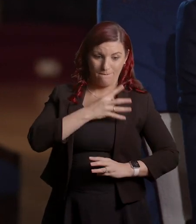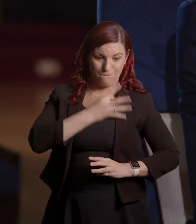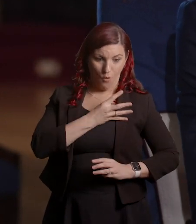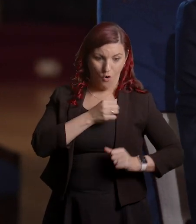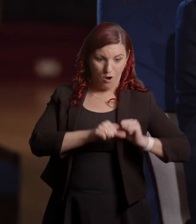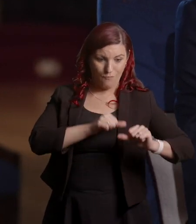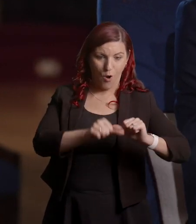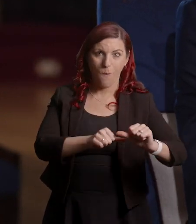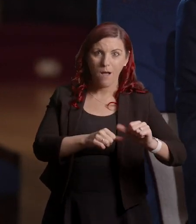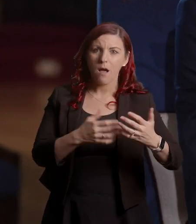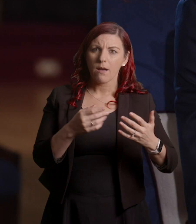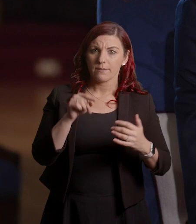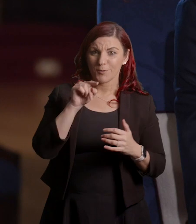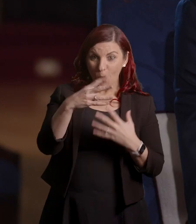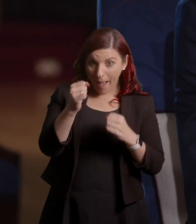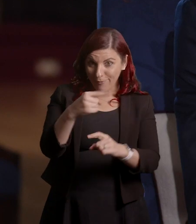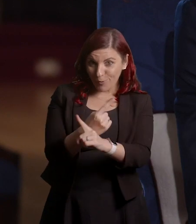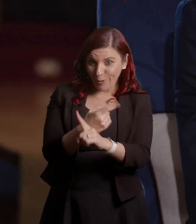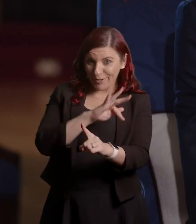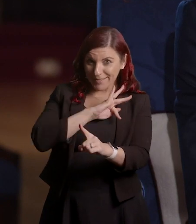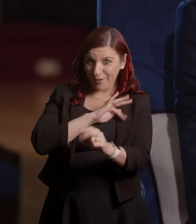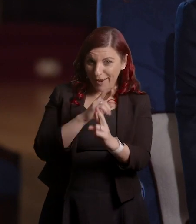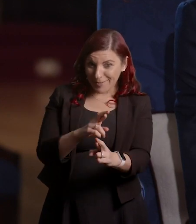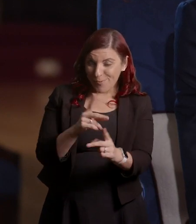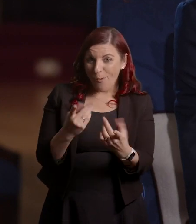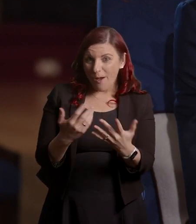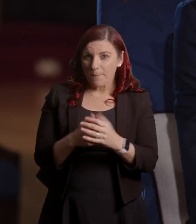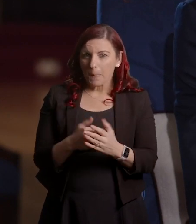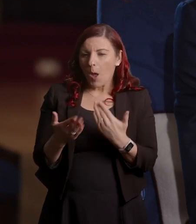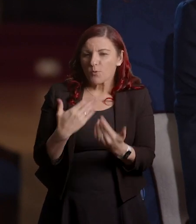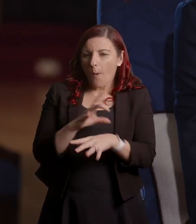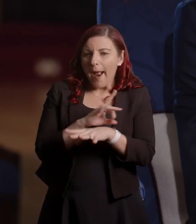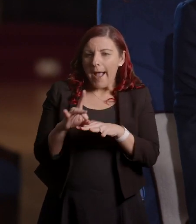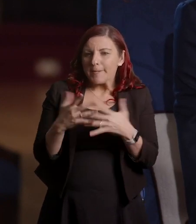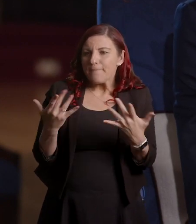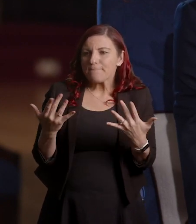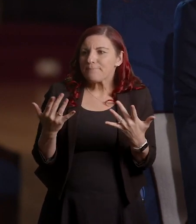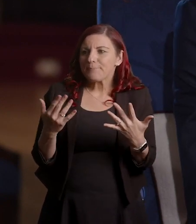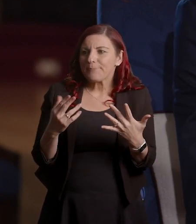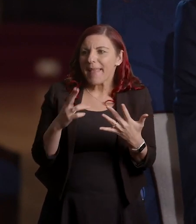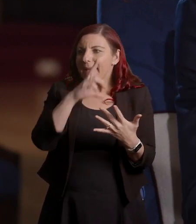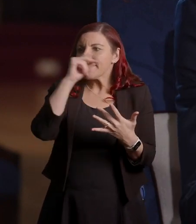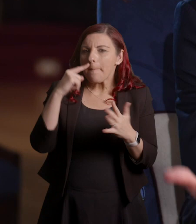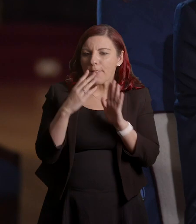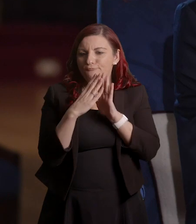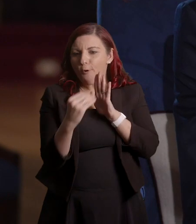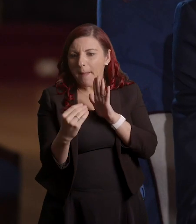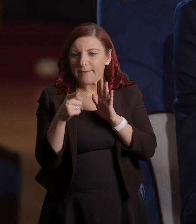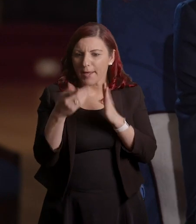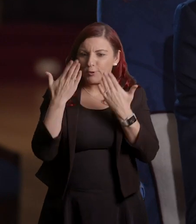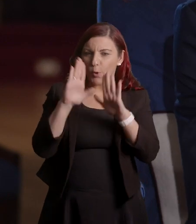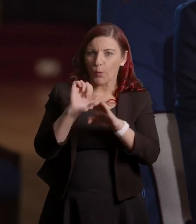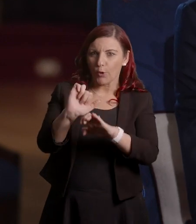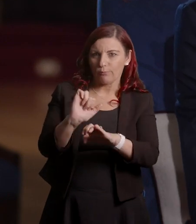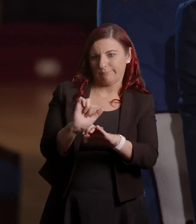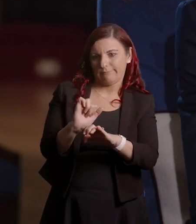won 4 in a row as well. You have a daughter, so what sort of example, I guess, is that